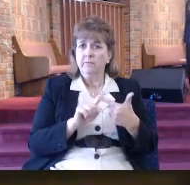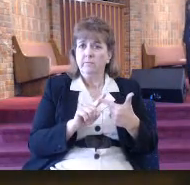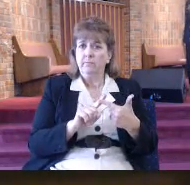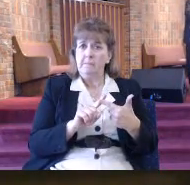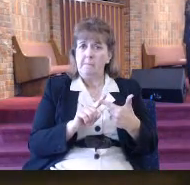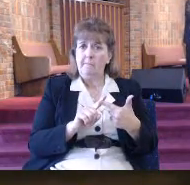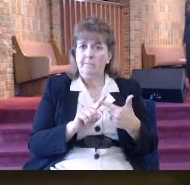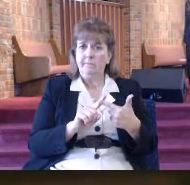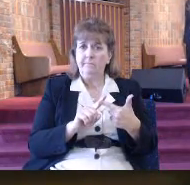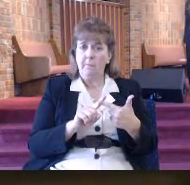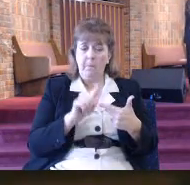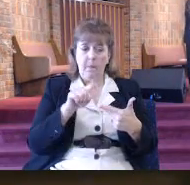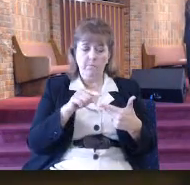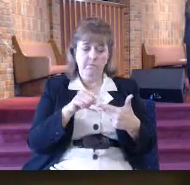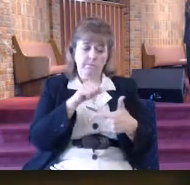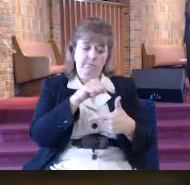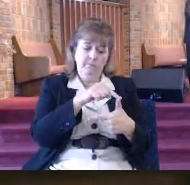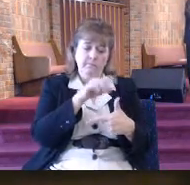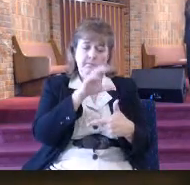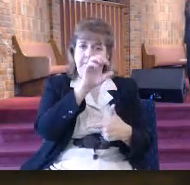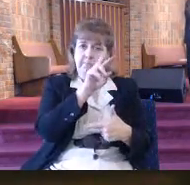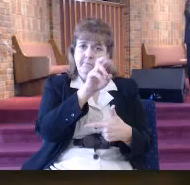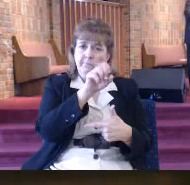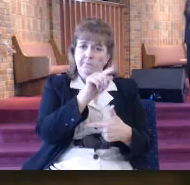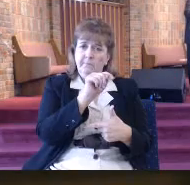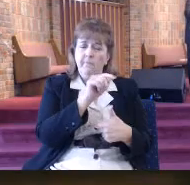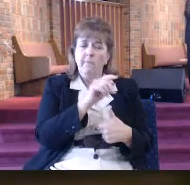regarding covetousness itself is